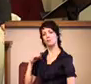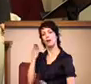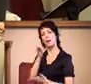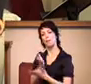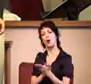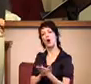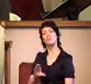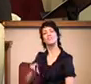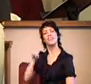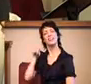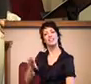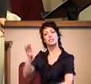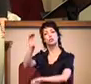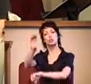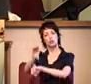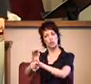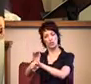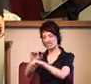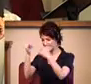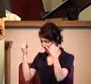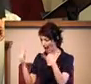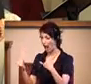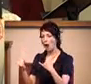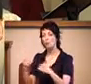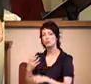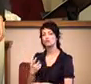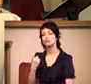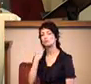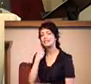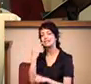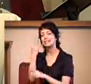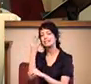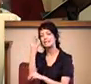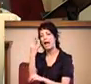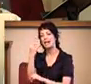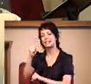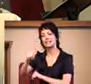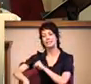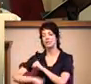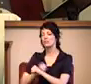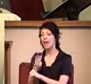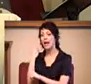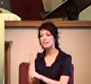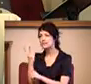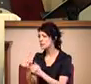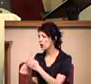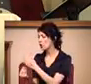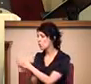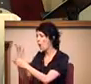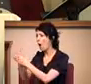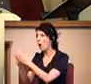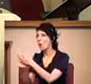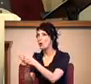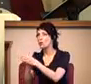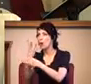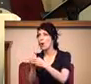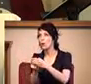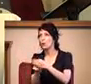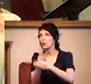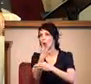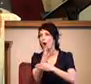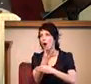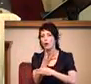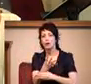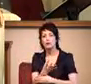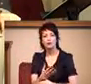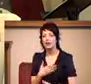the last 9 years than now. Because I see what we have been doing internally is growing and saying,